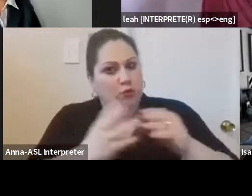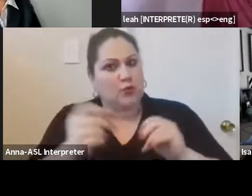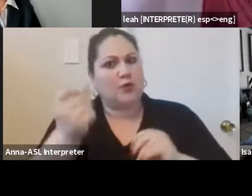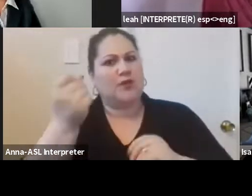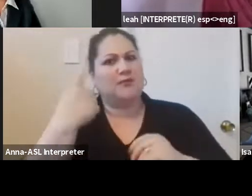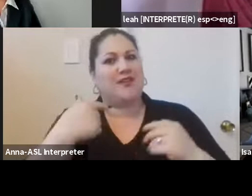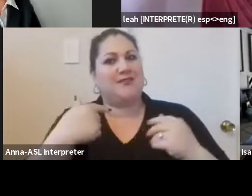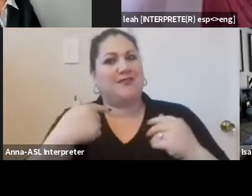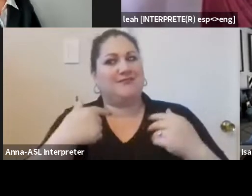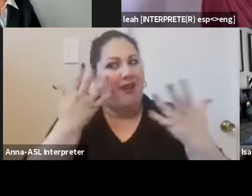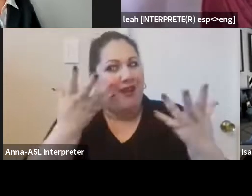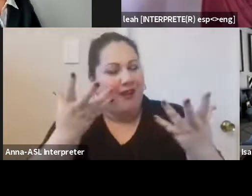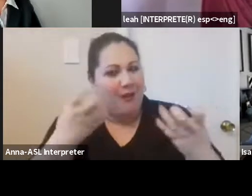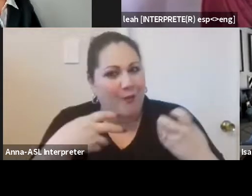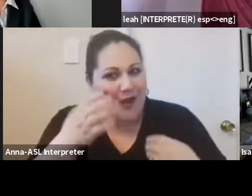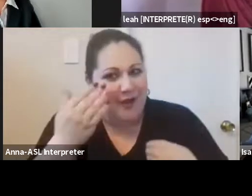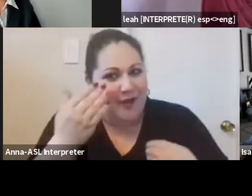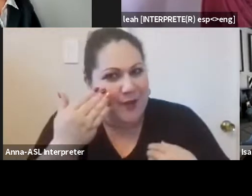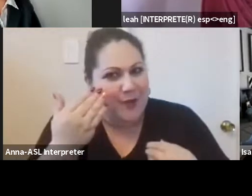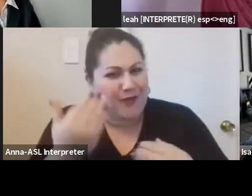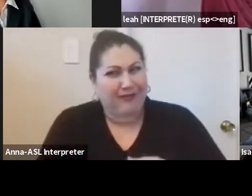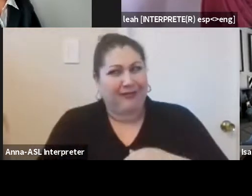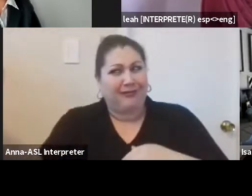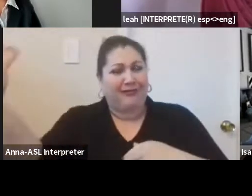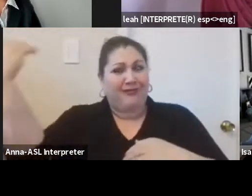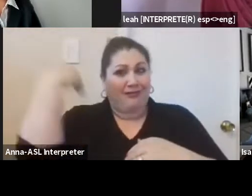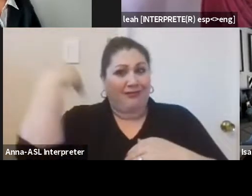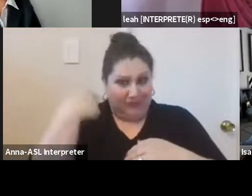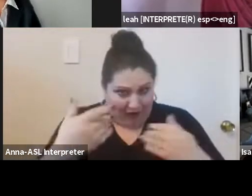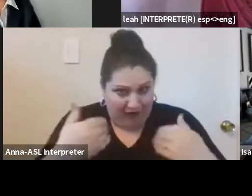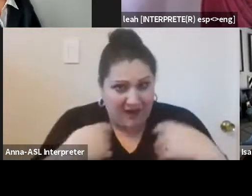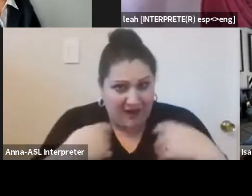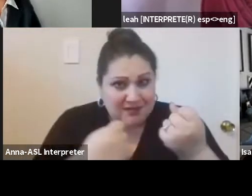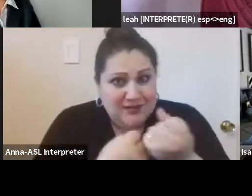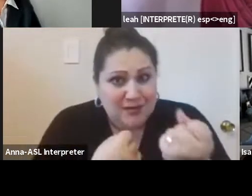handled? Did you receive support to heal from some of that?